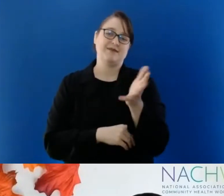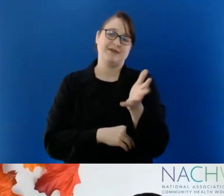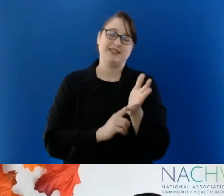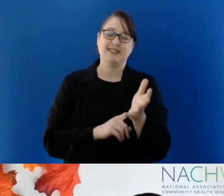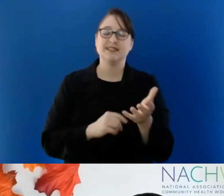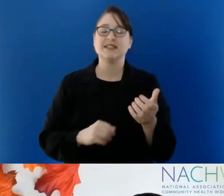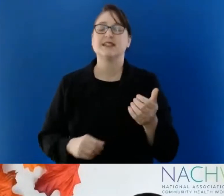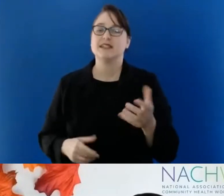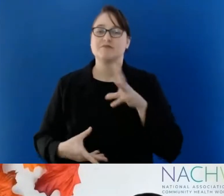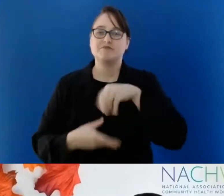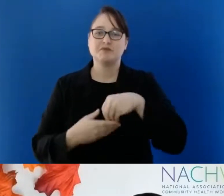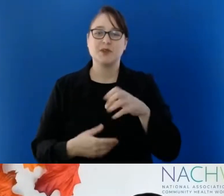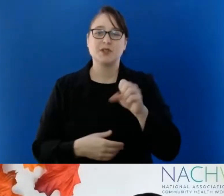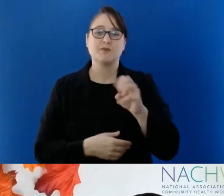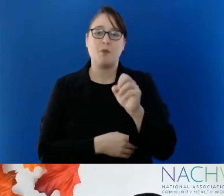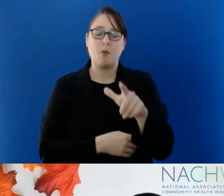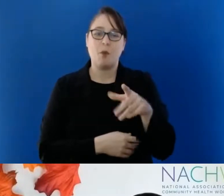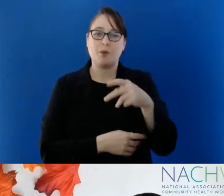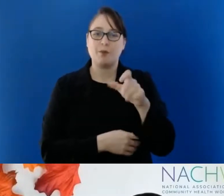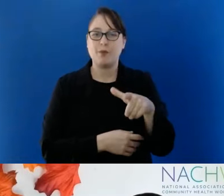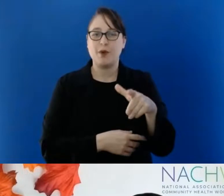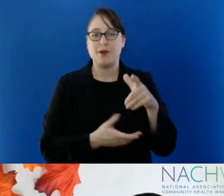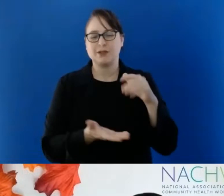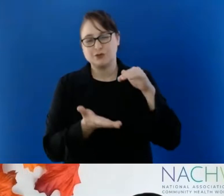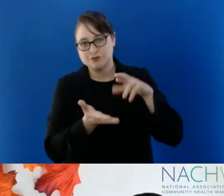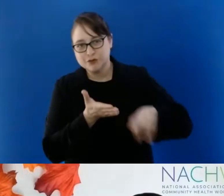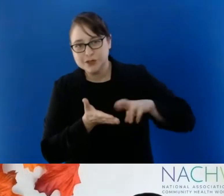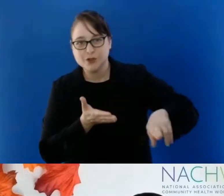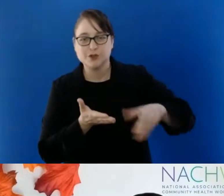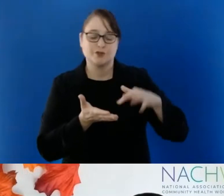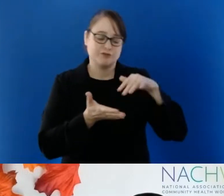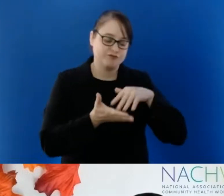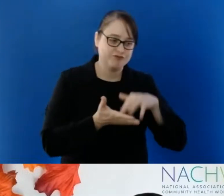the smallpox eradication effort in a research setting.